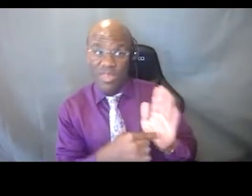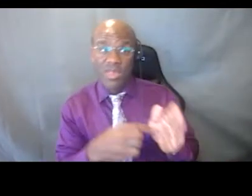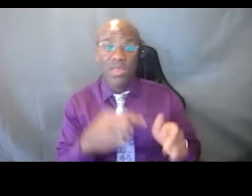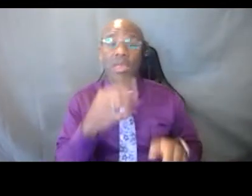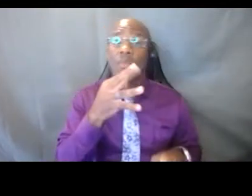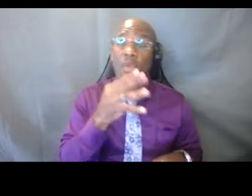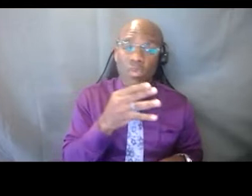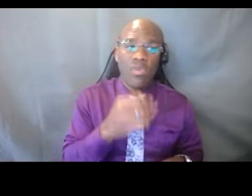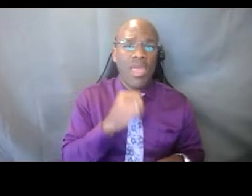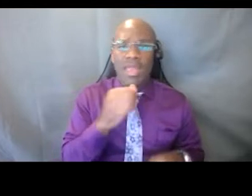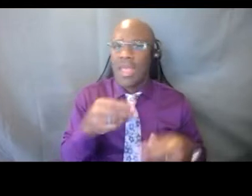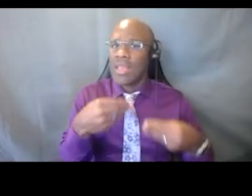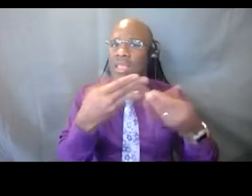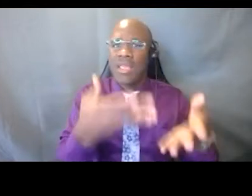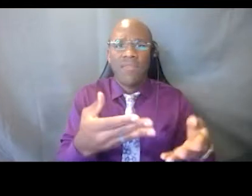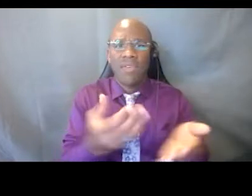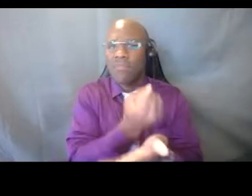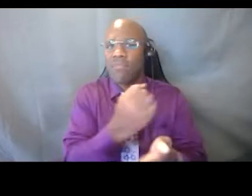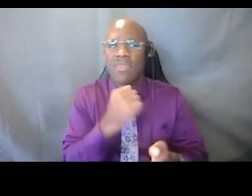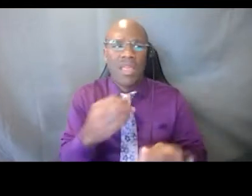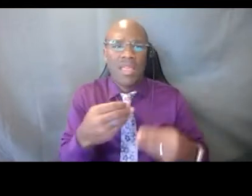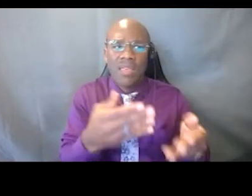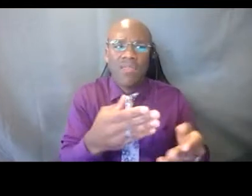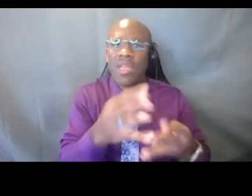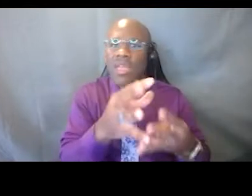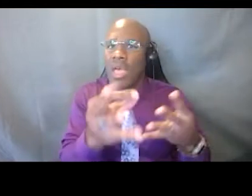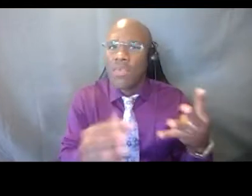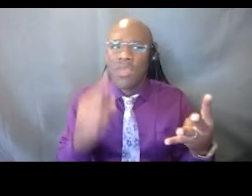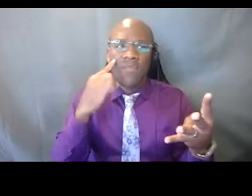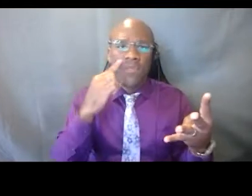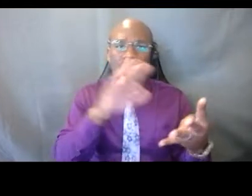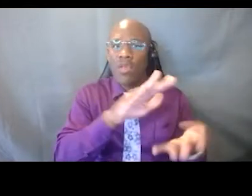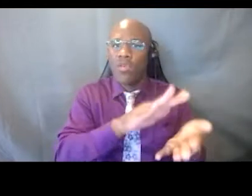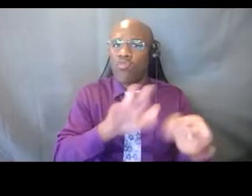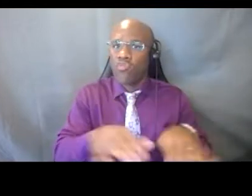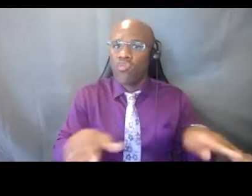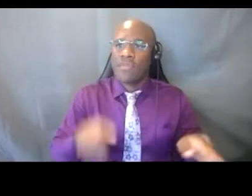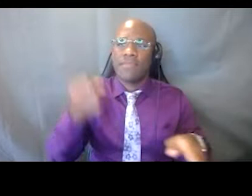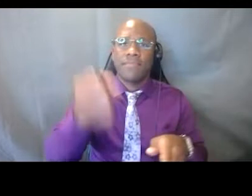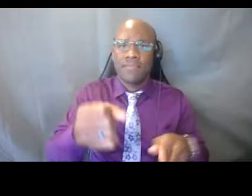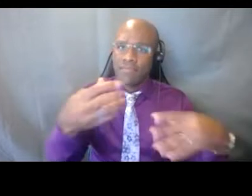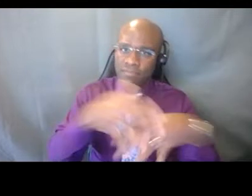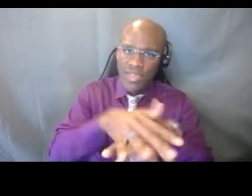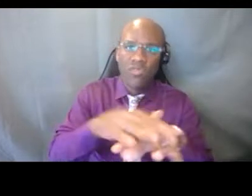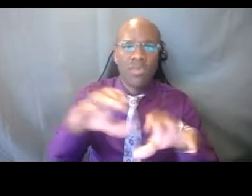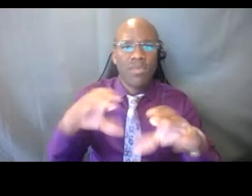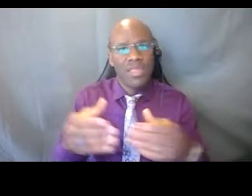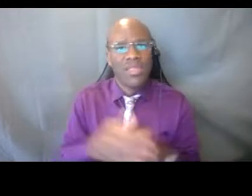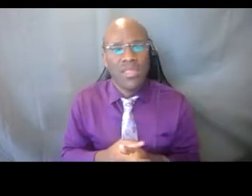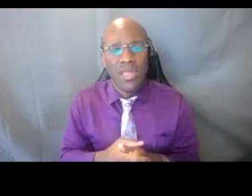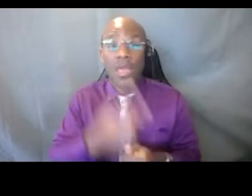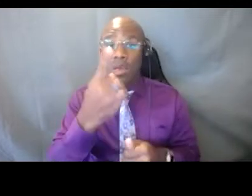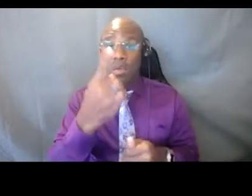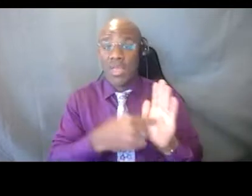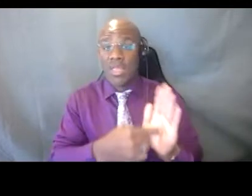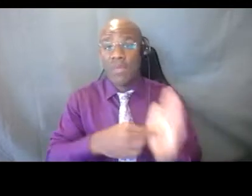to have their children to be fully included in many cases. And the only exception would be May, and her